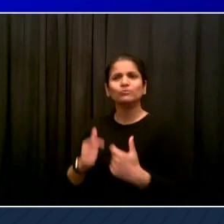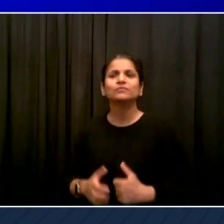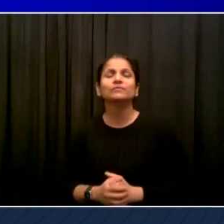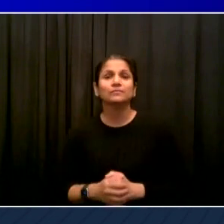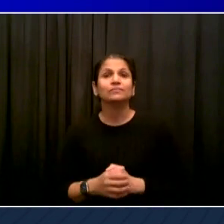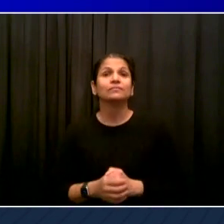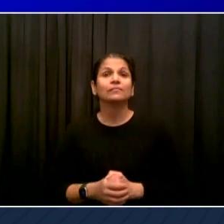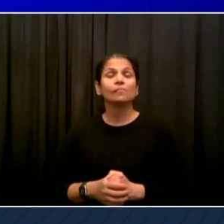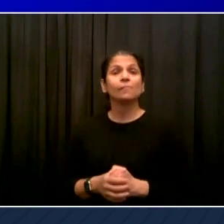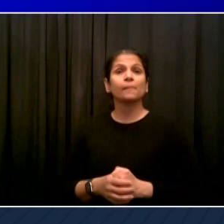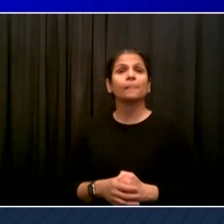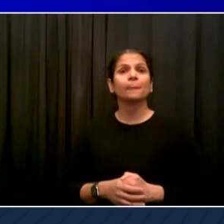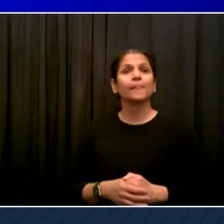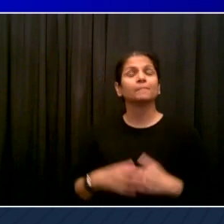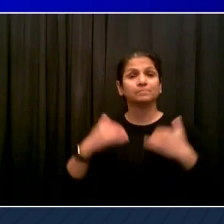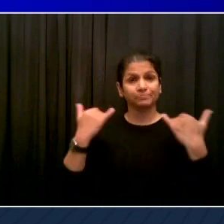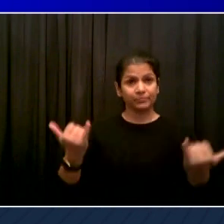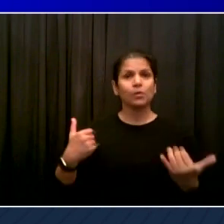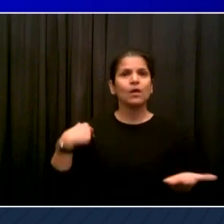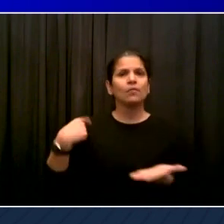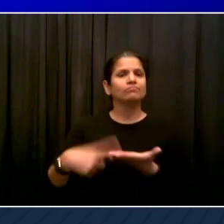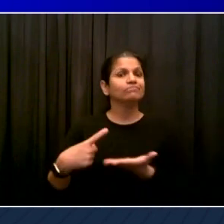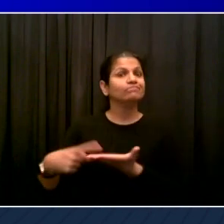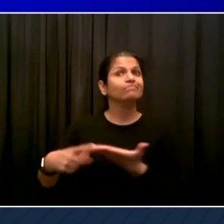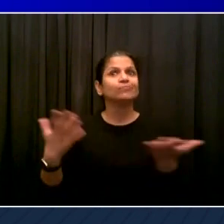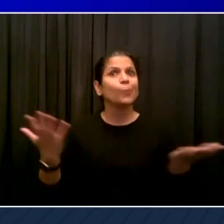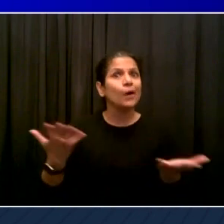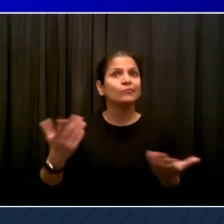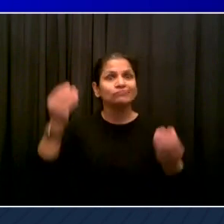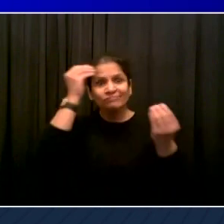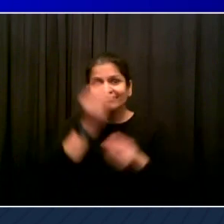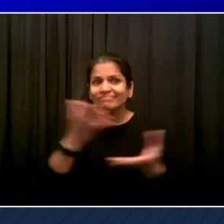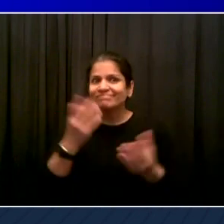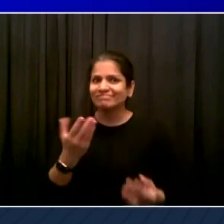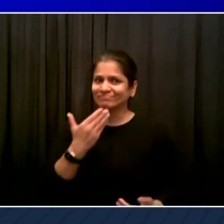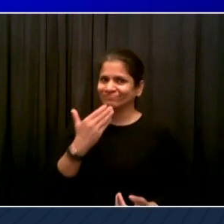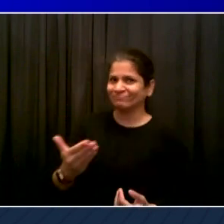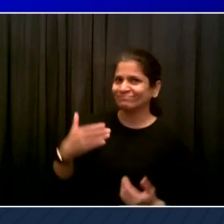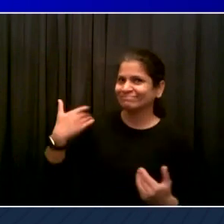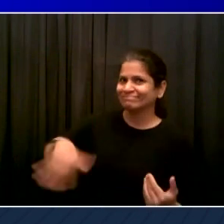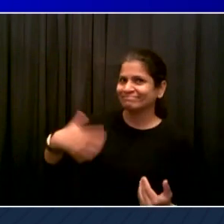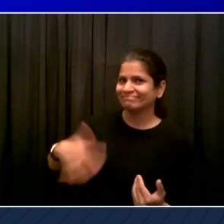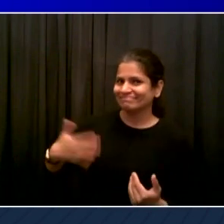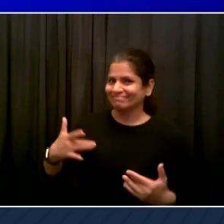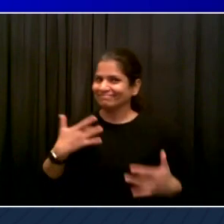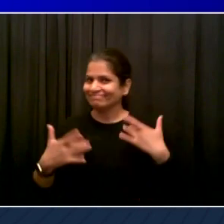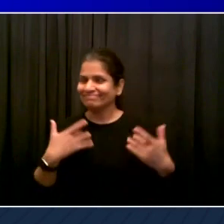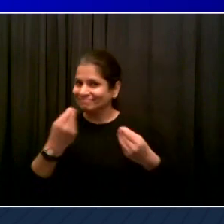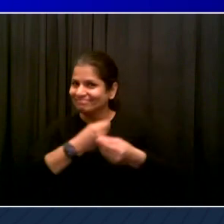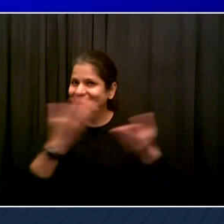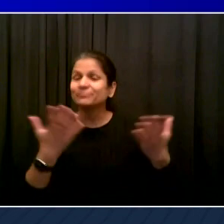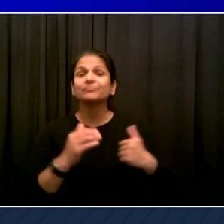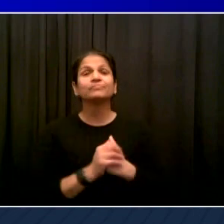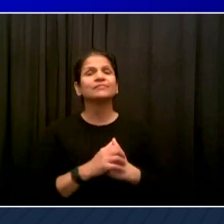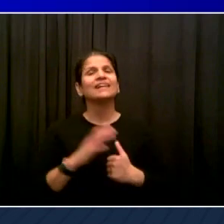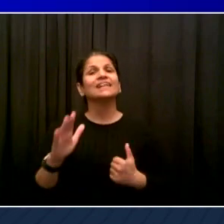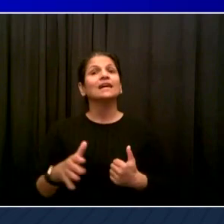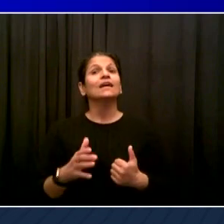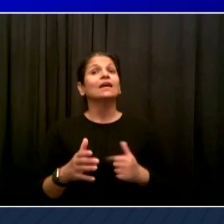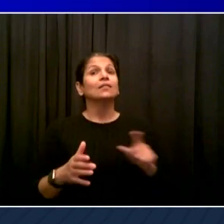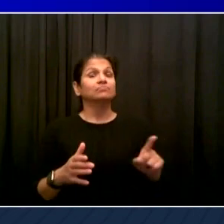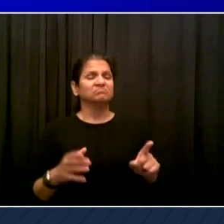of good news. This morning's briefing is filled with some really good updates. And first and foremost,